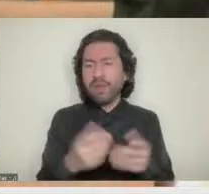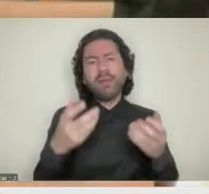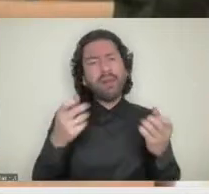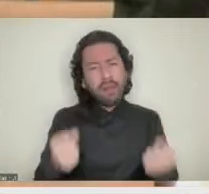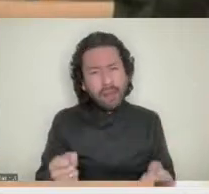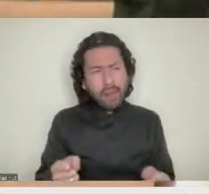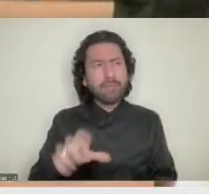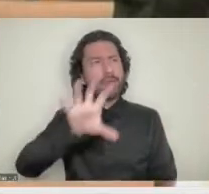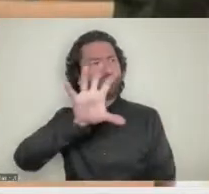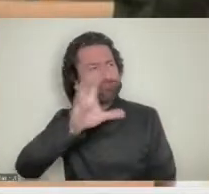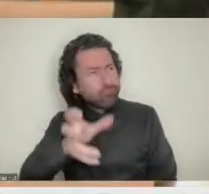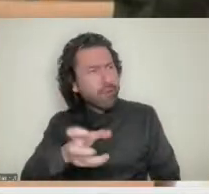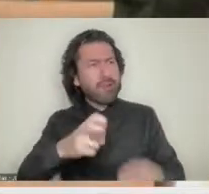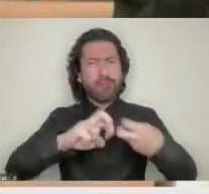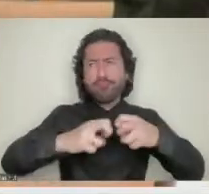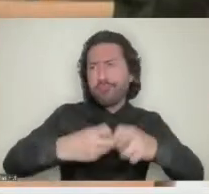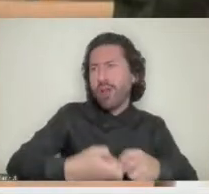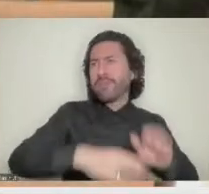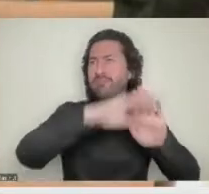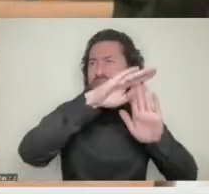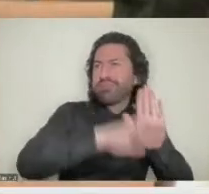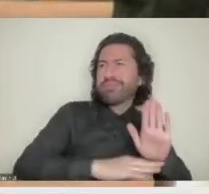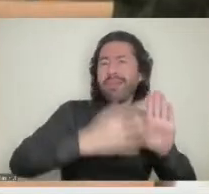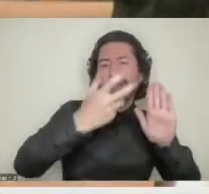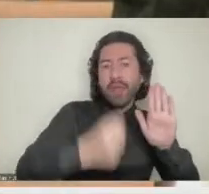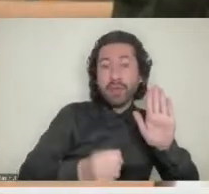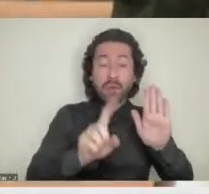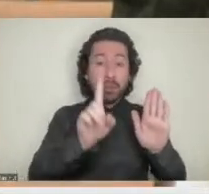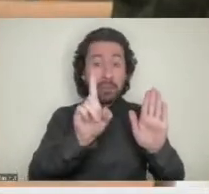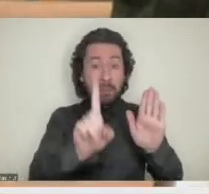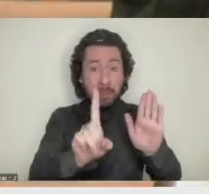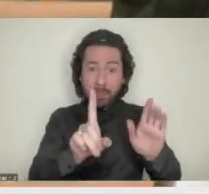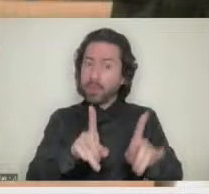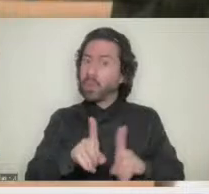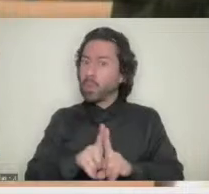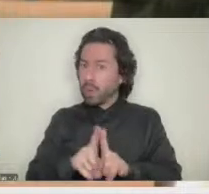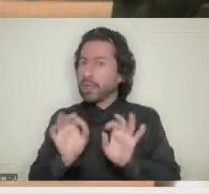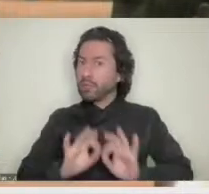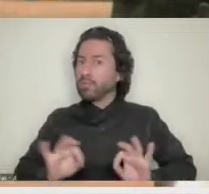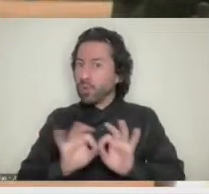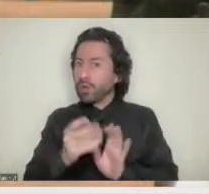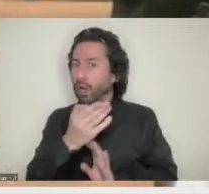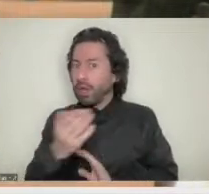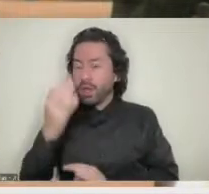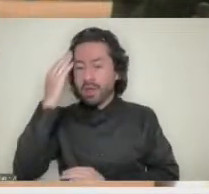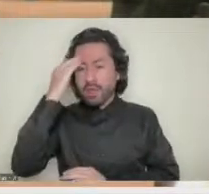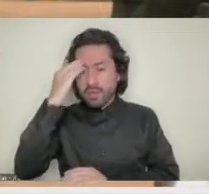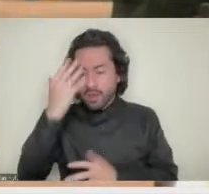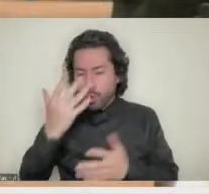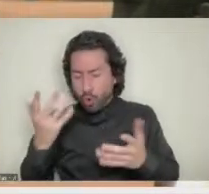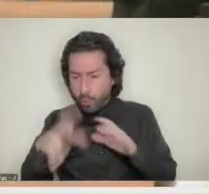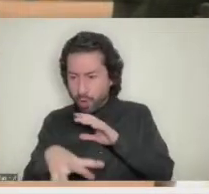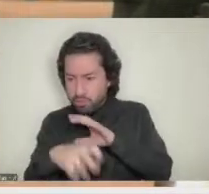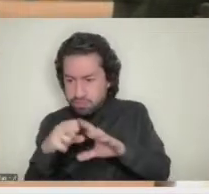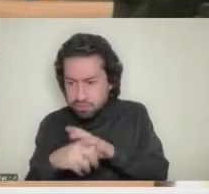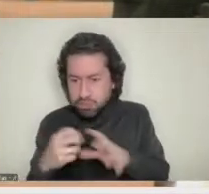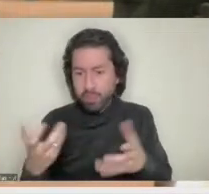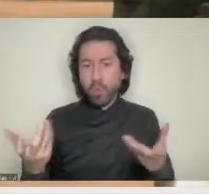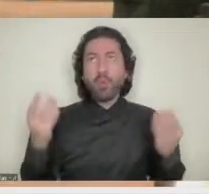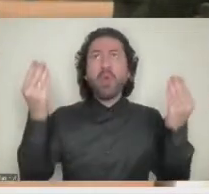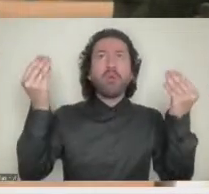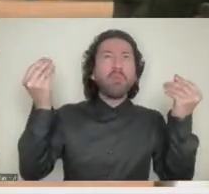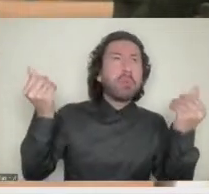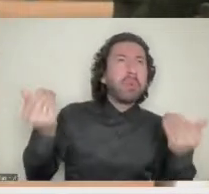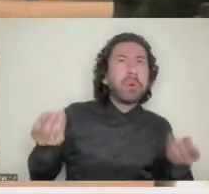we have these regional phenomena and related